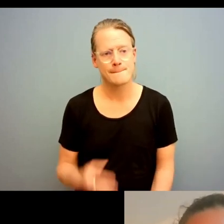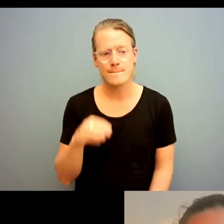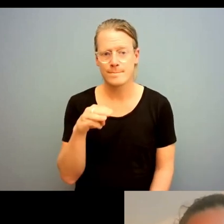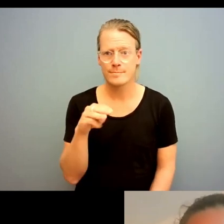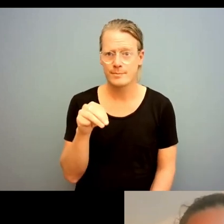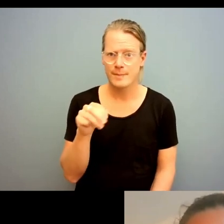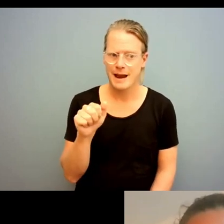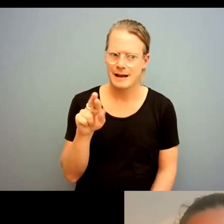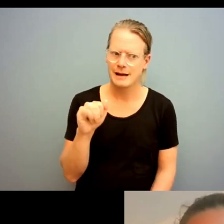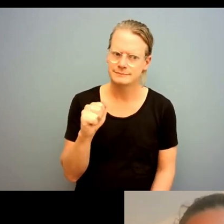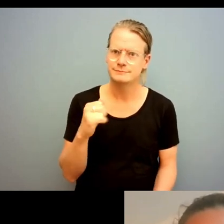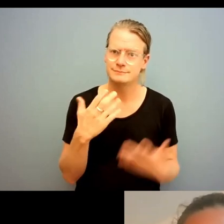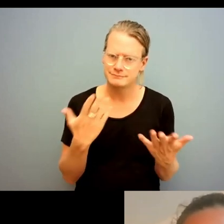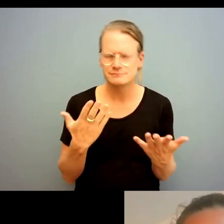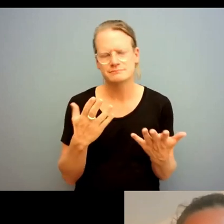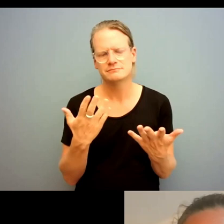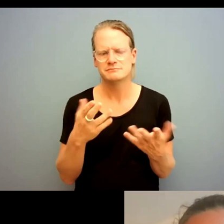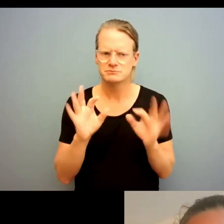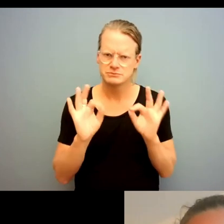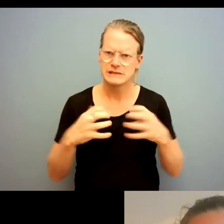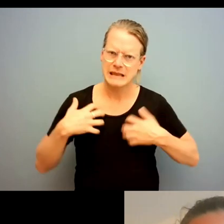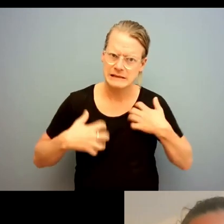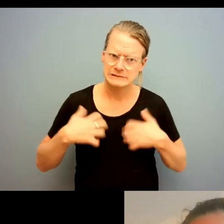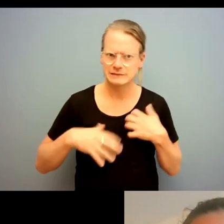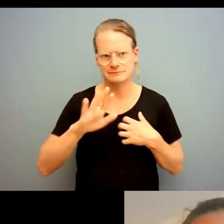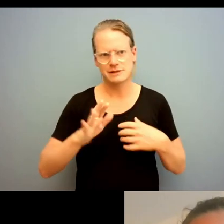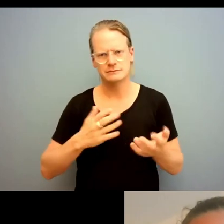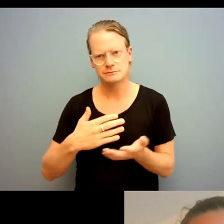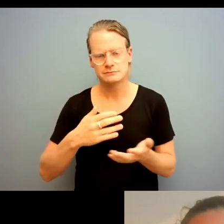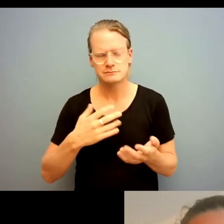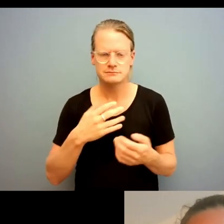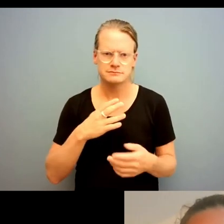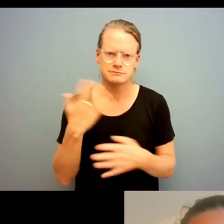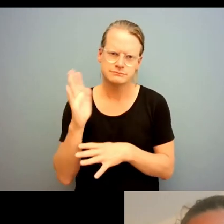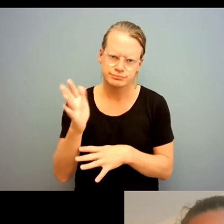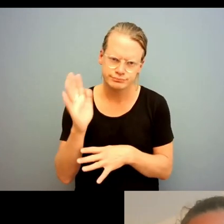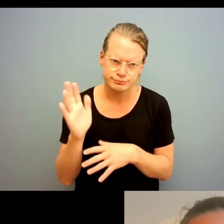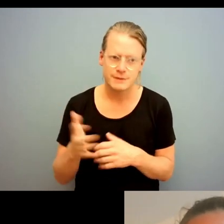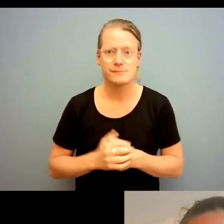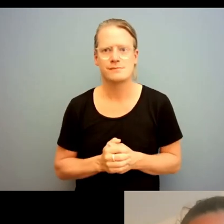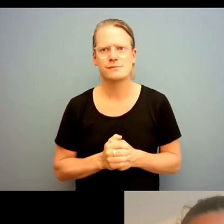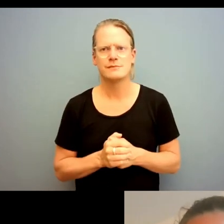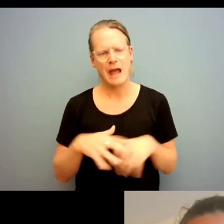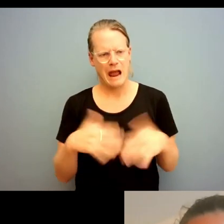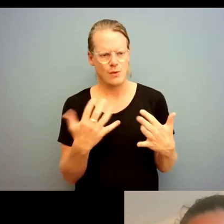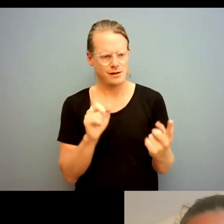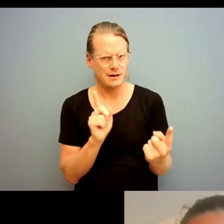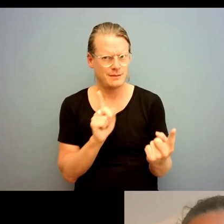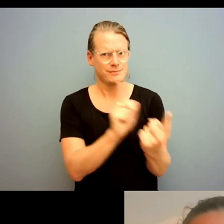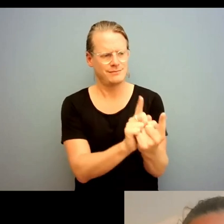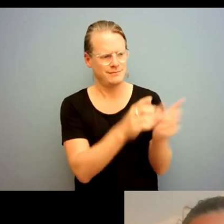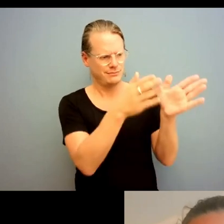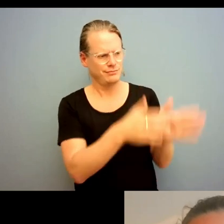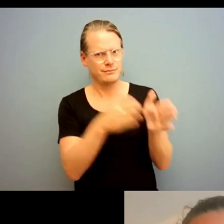you speak about how to meet a person with respect